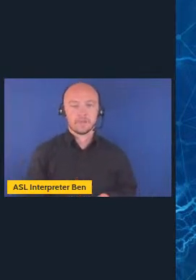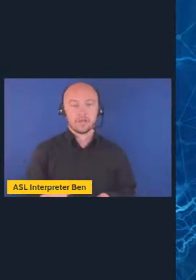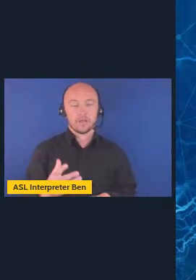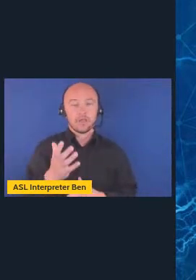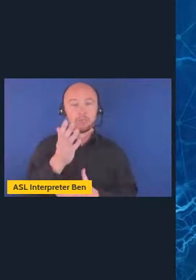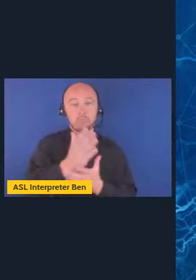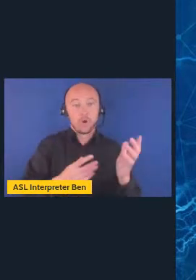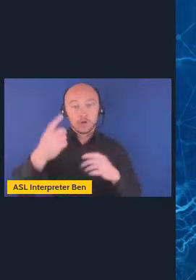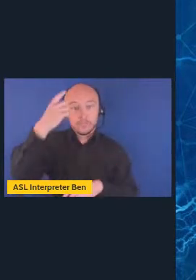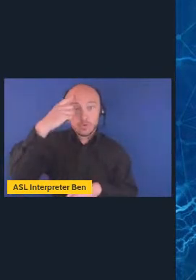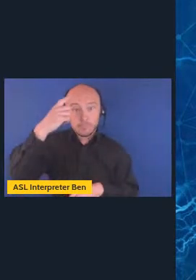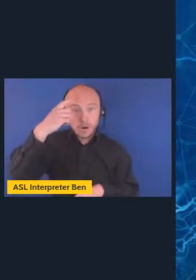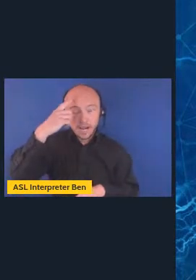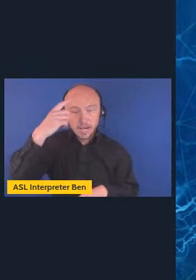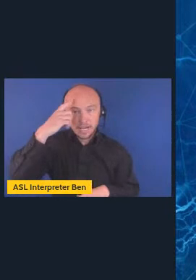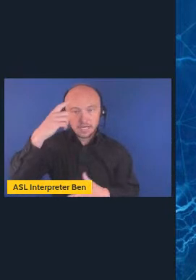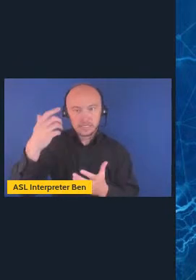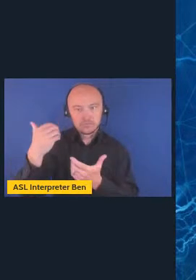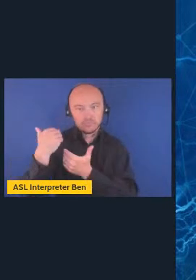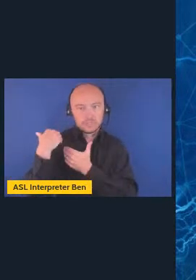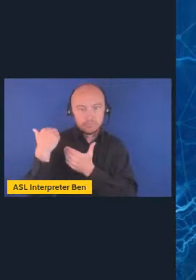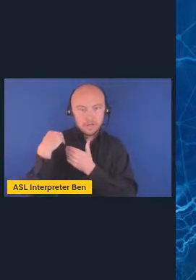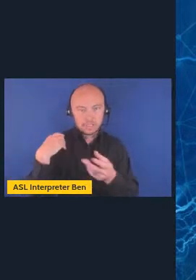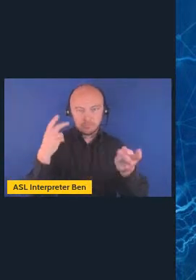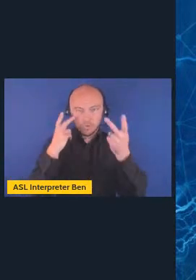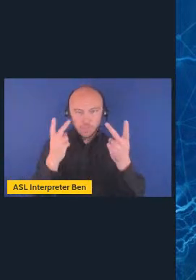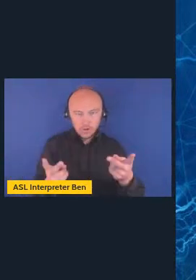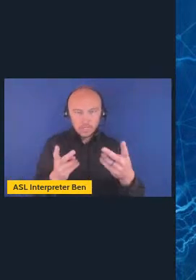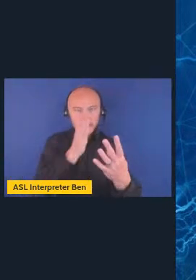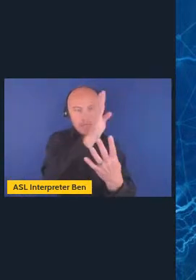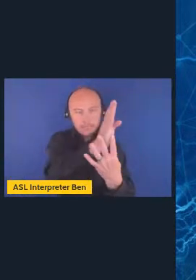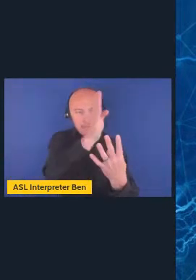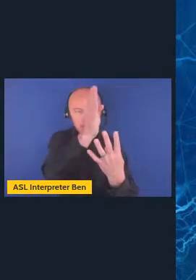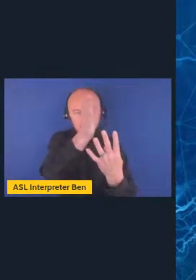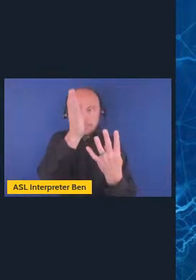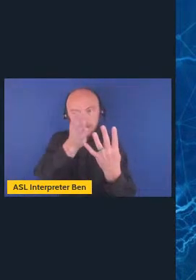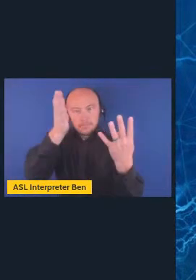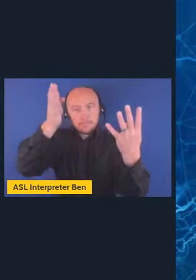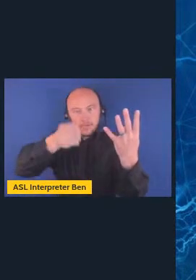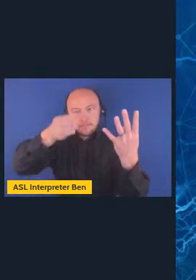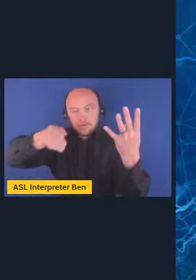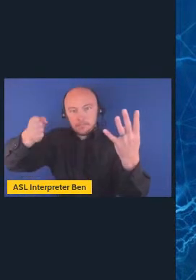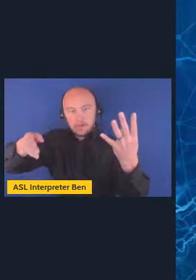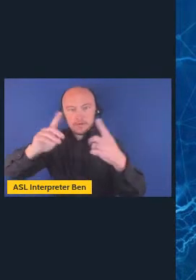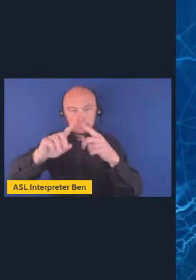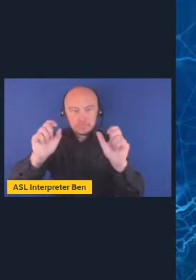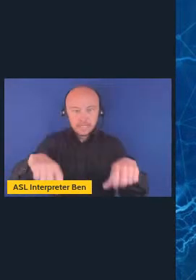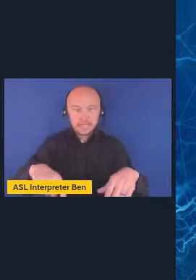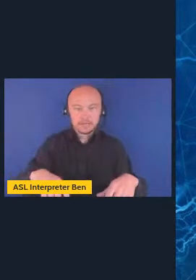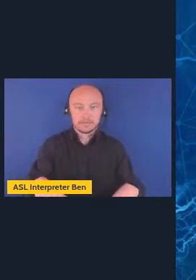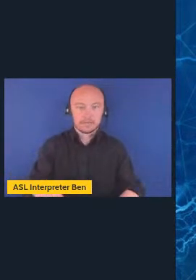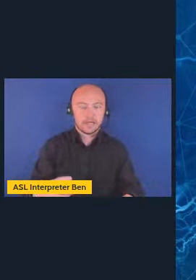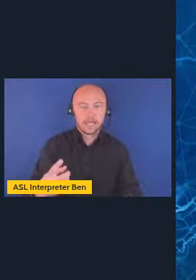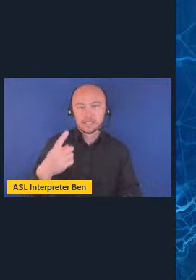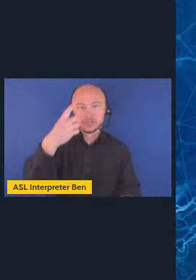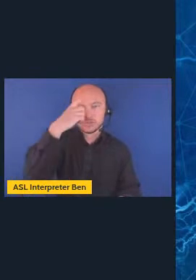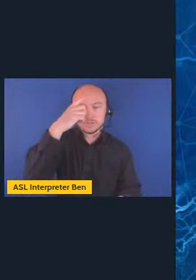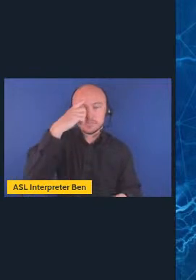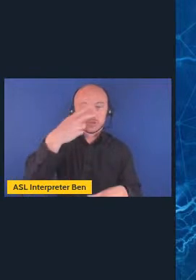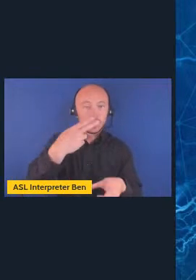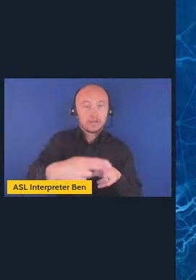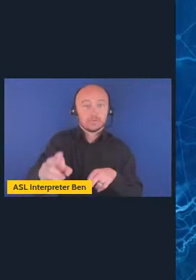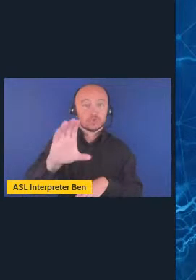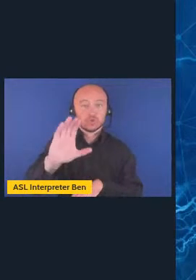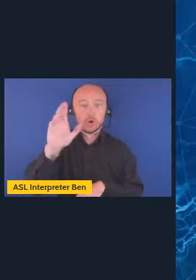of your brain, is what's responsible for your ability to recognize patterns. And patterns are just mental shortcuts that allow